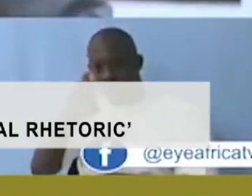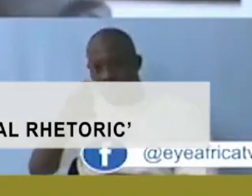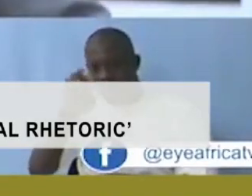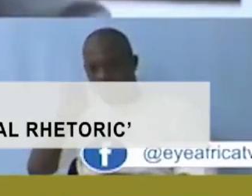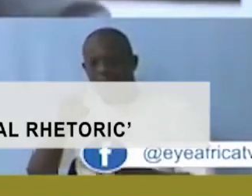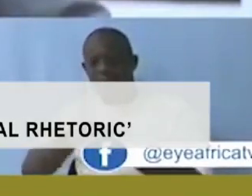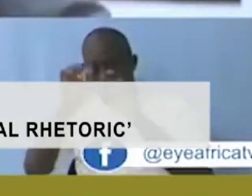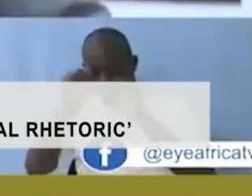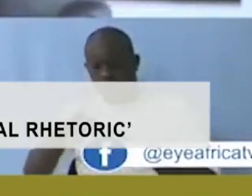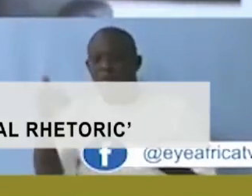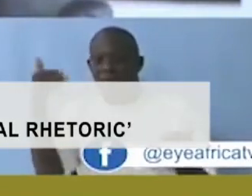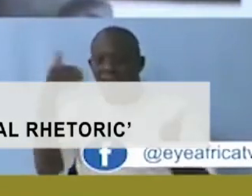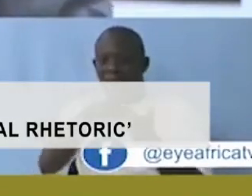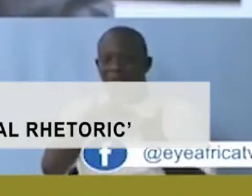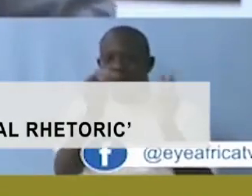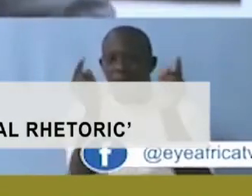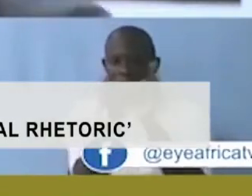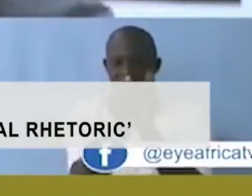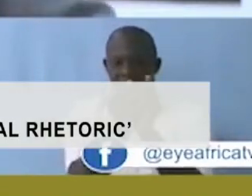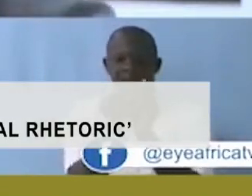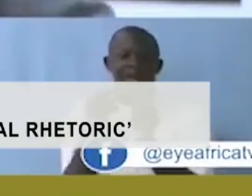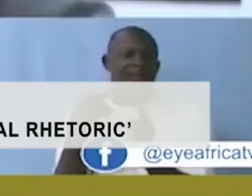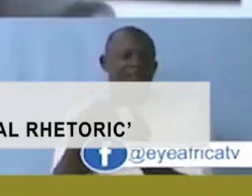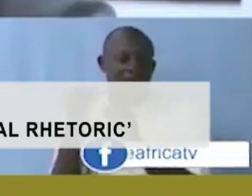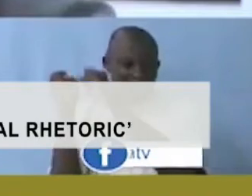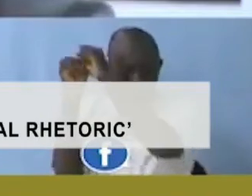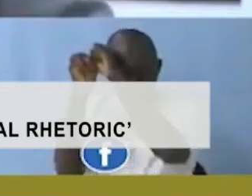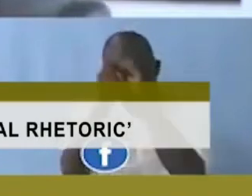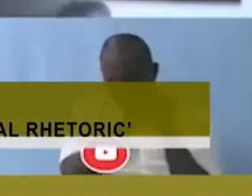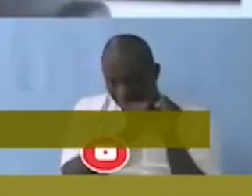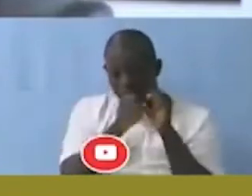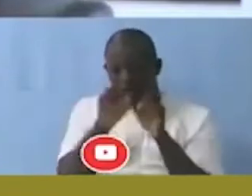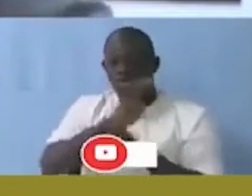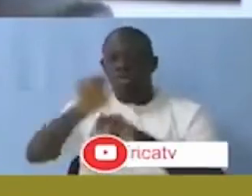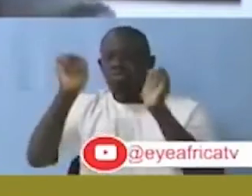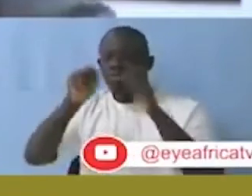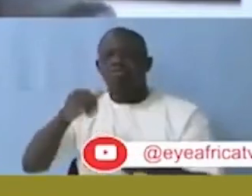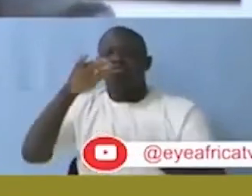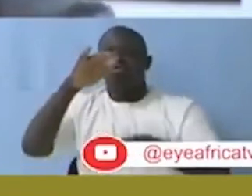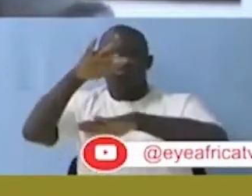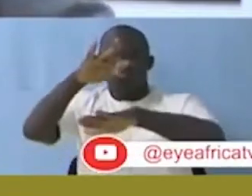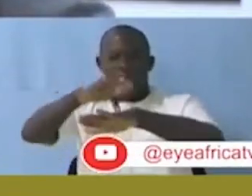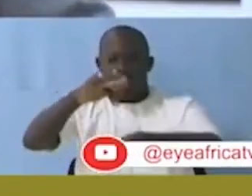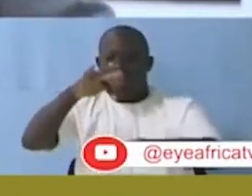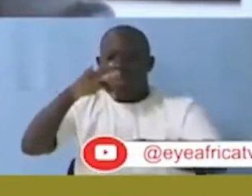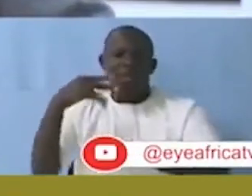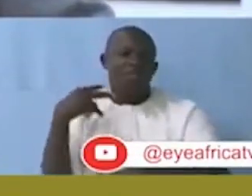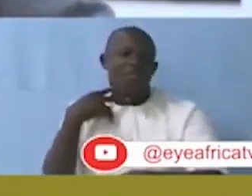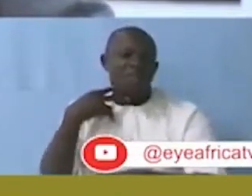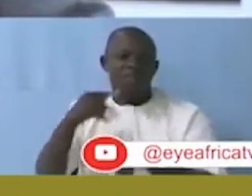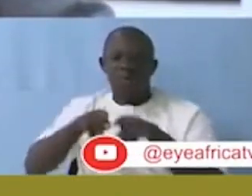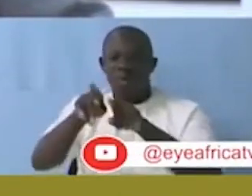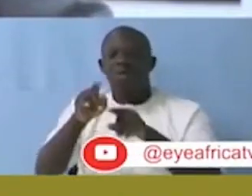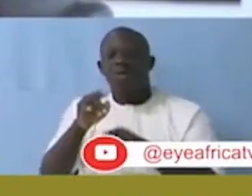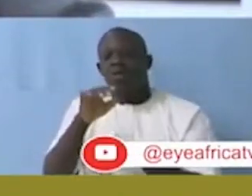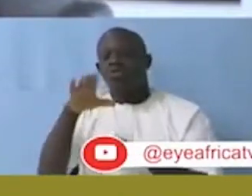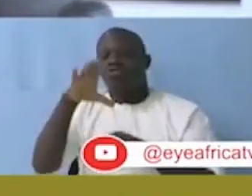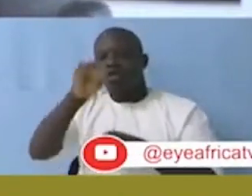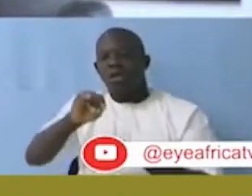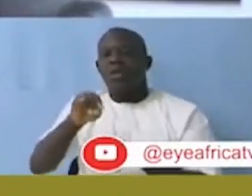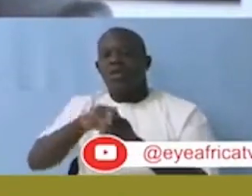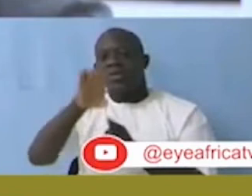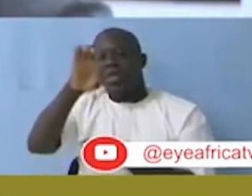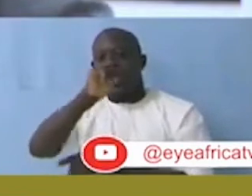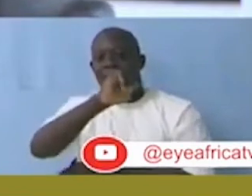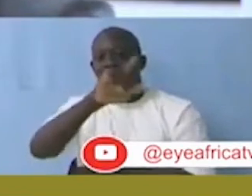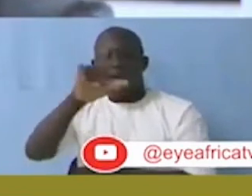that virus where it's hiding, but you cannot touch that virus without touching the DNA, the cells of the person, so you destroy